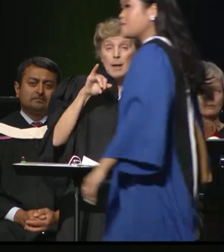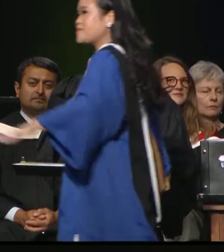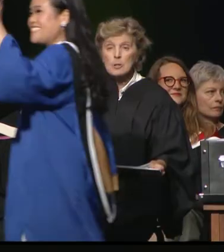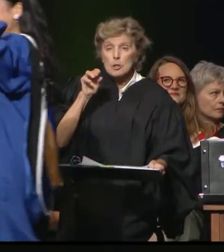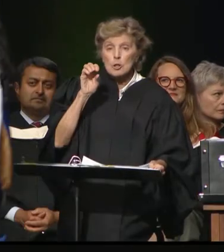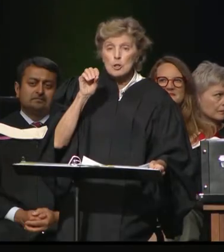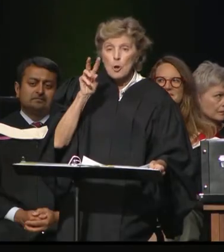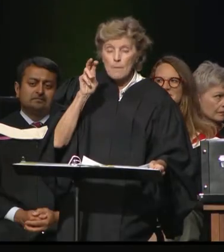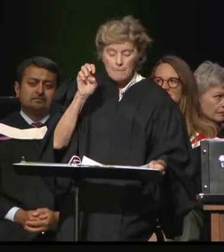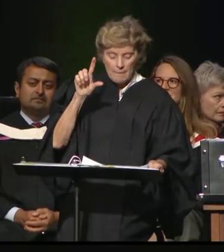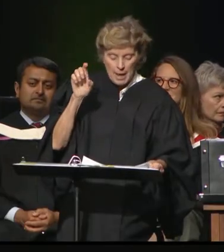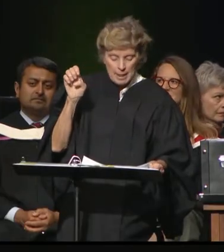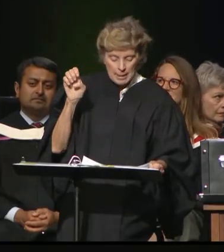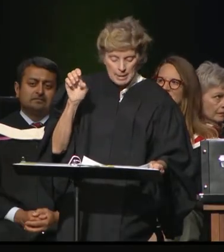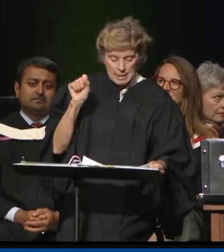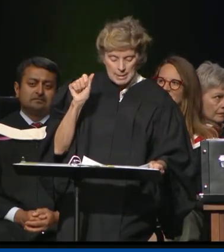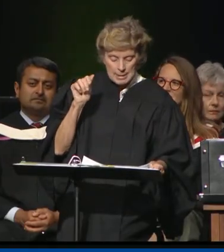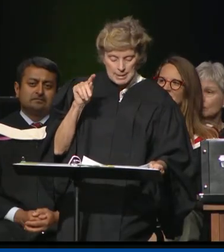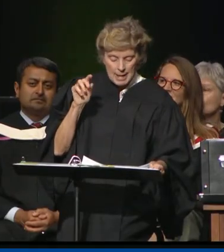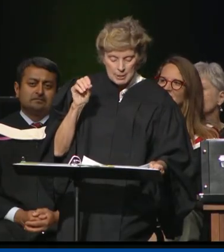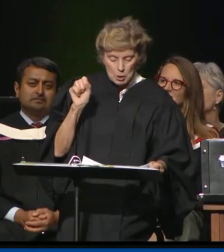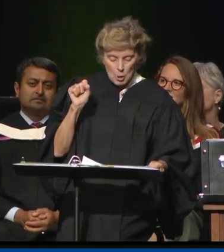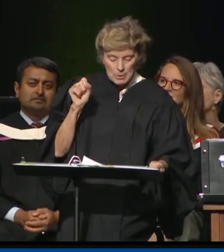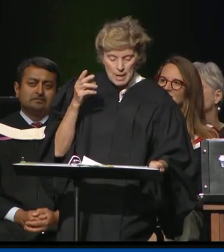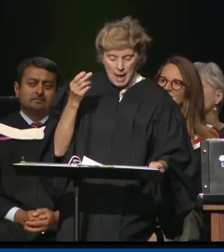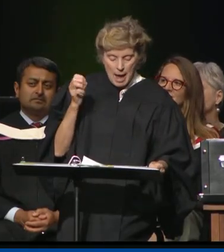Jovelli Santos Herrera, with distinction.